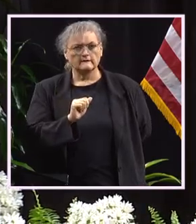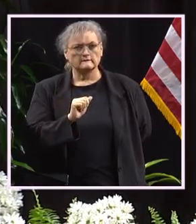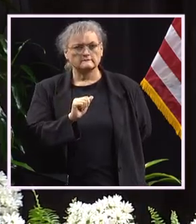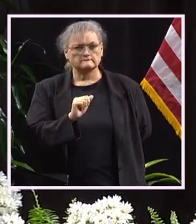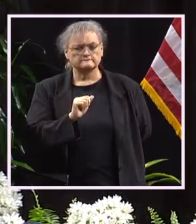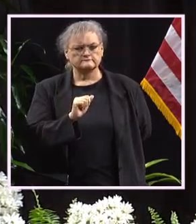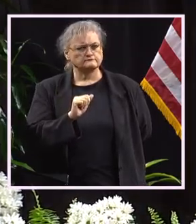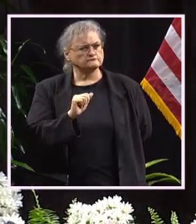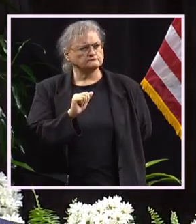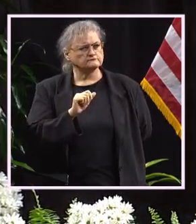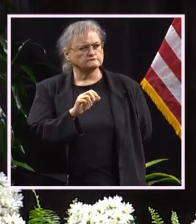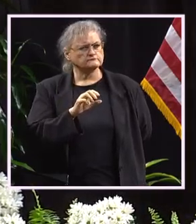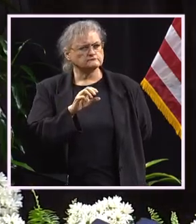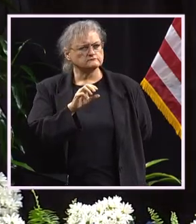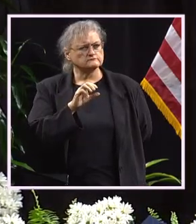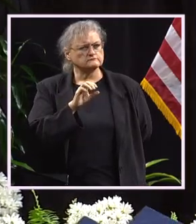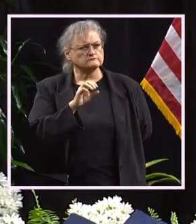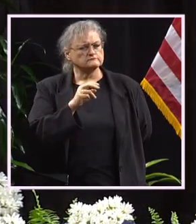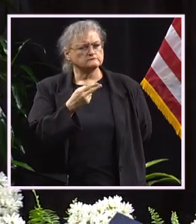Kelsey Johanna Ramos,